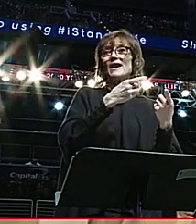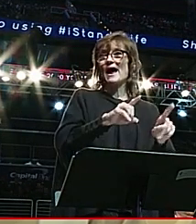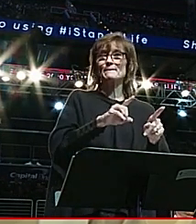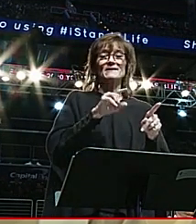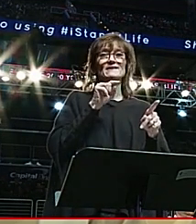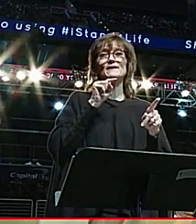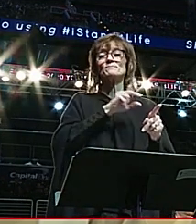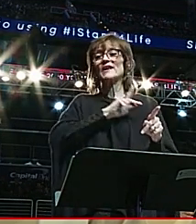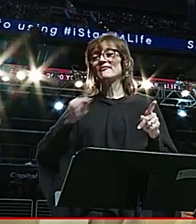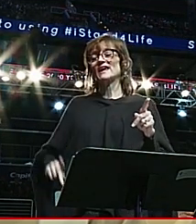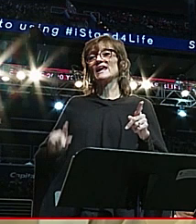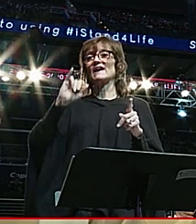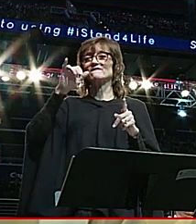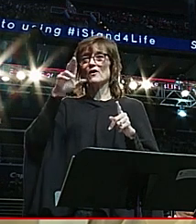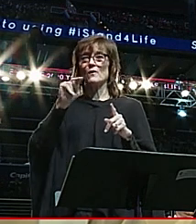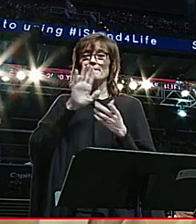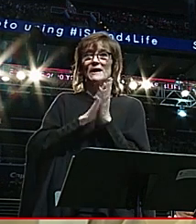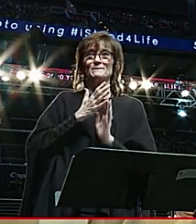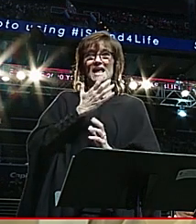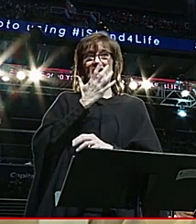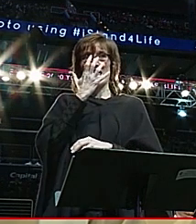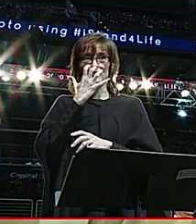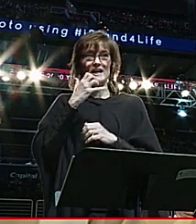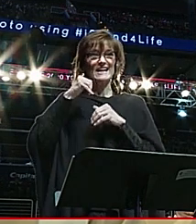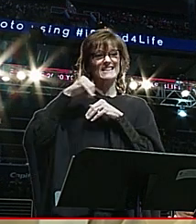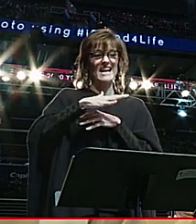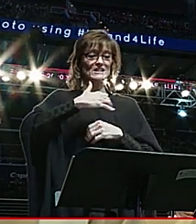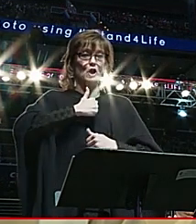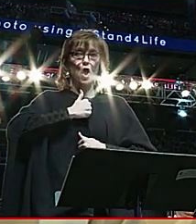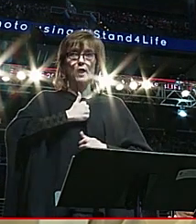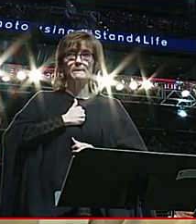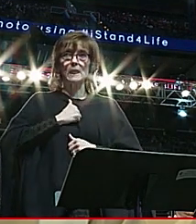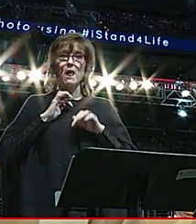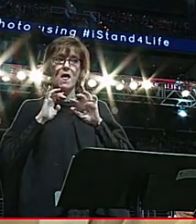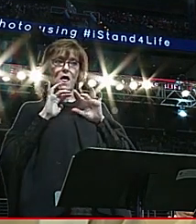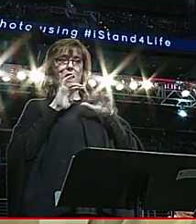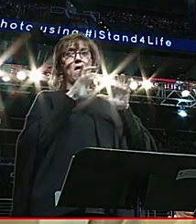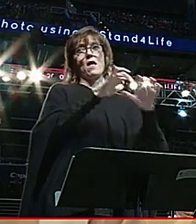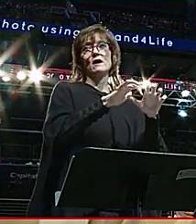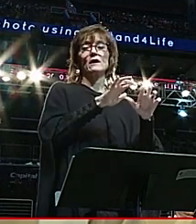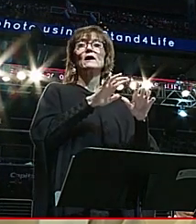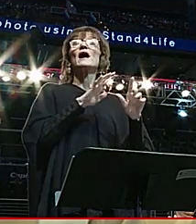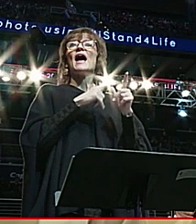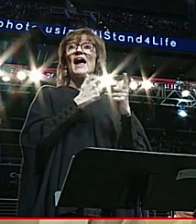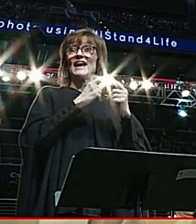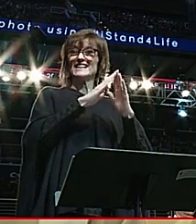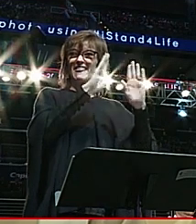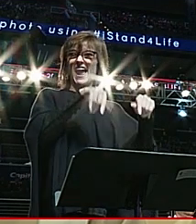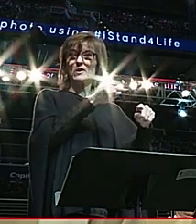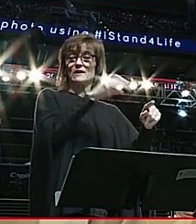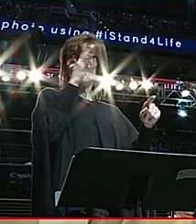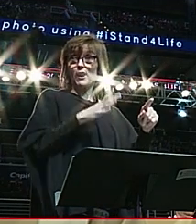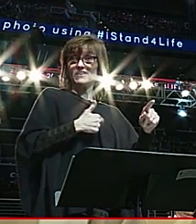Aram, understandably, is angry and sends an army. And the army surrounds the house of the prophet, and